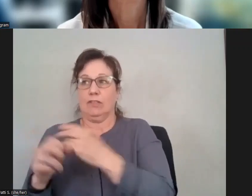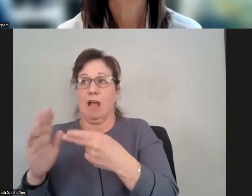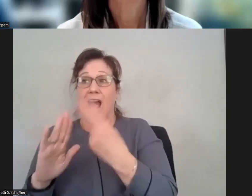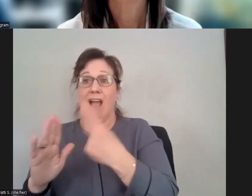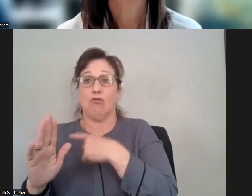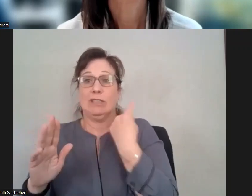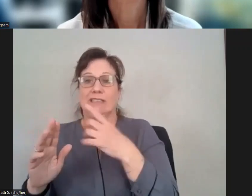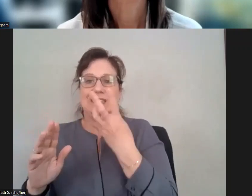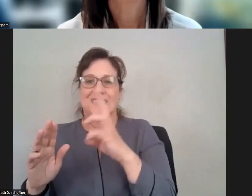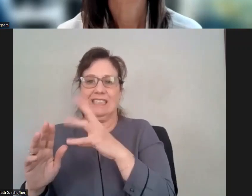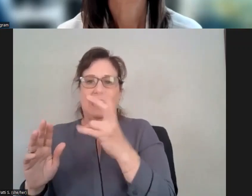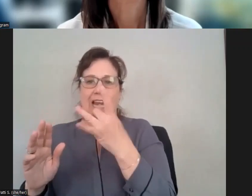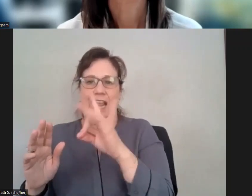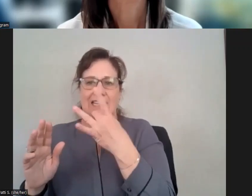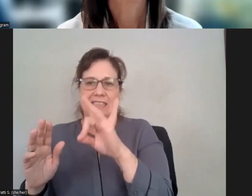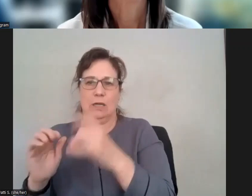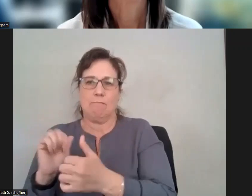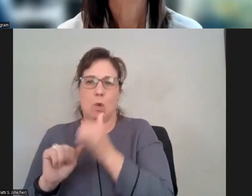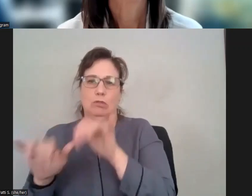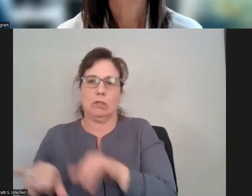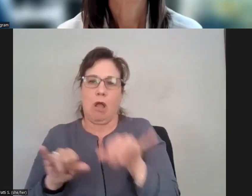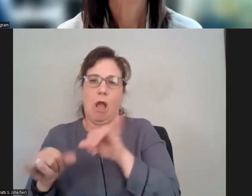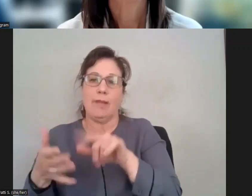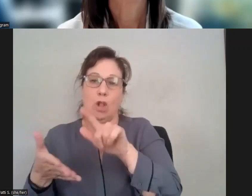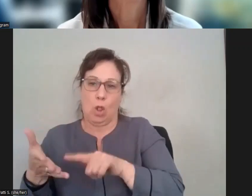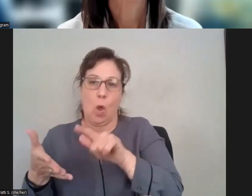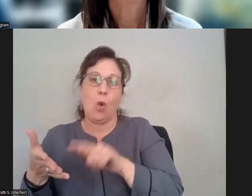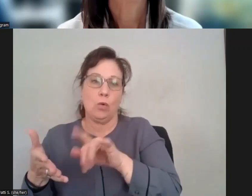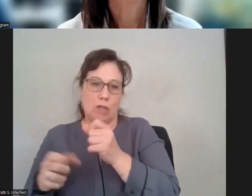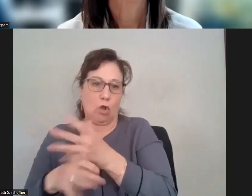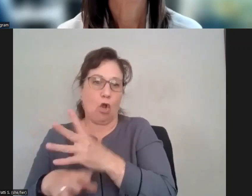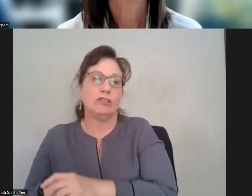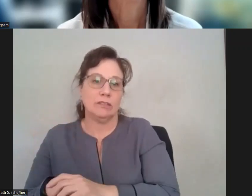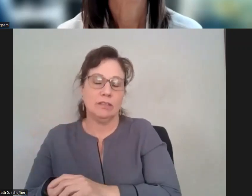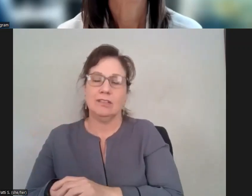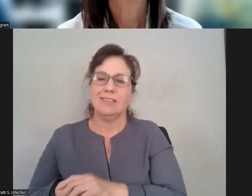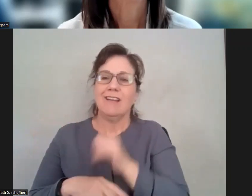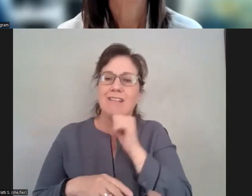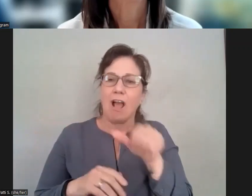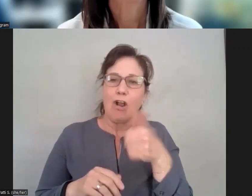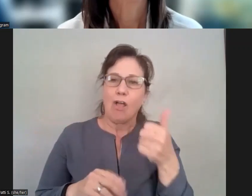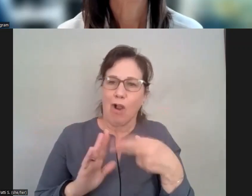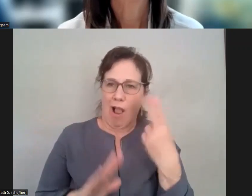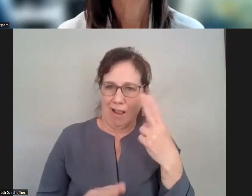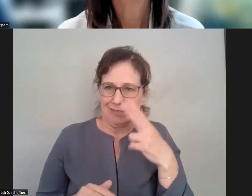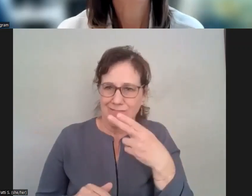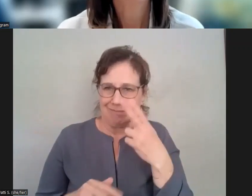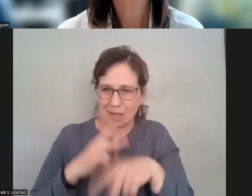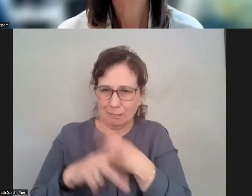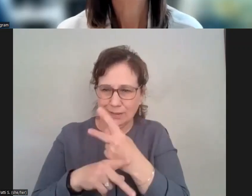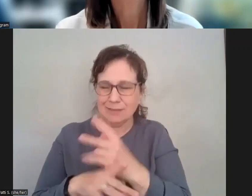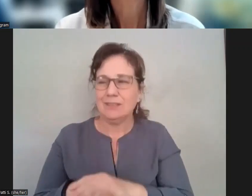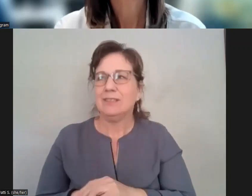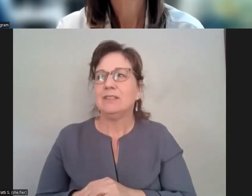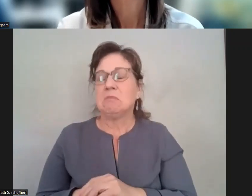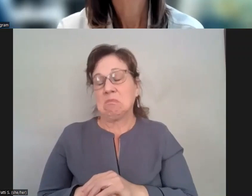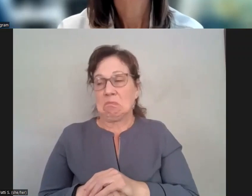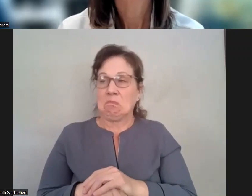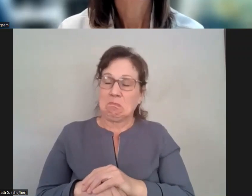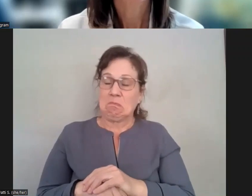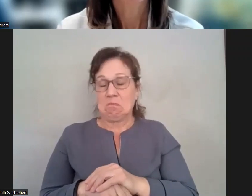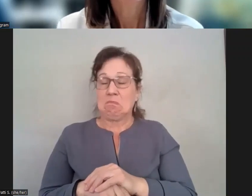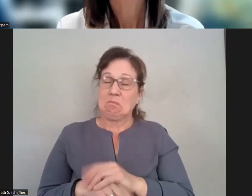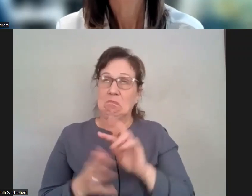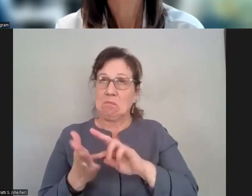covers the 2 low risk types that most commonly cause low-grade dysplasia and condylomas, not other high risk types. So I would think that